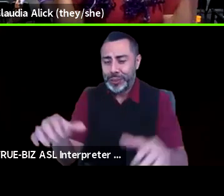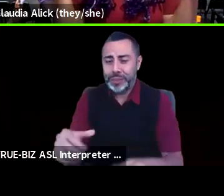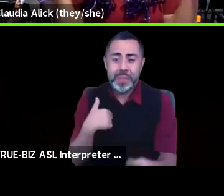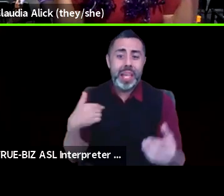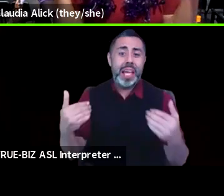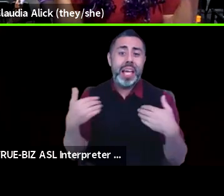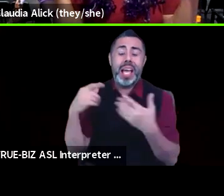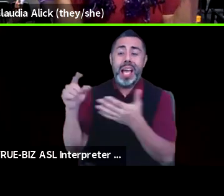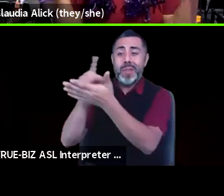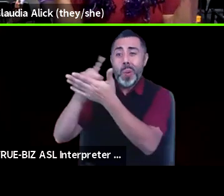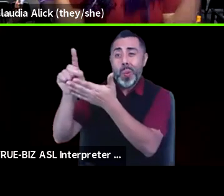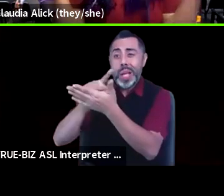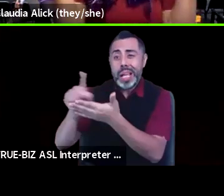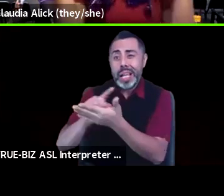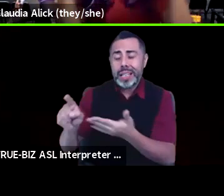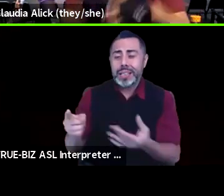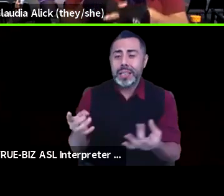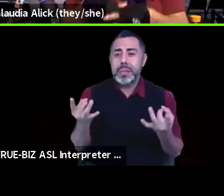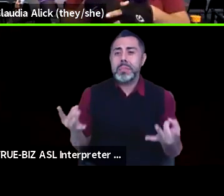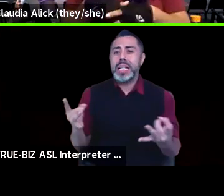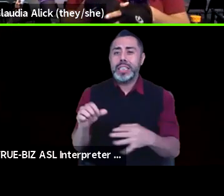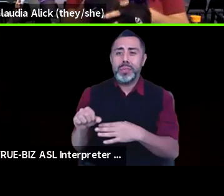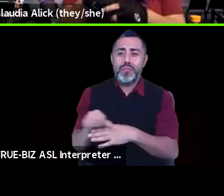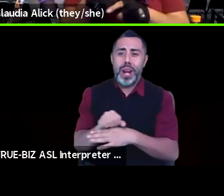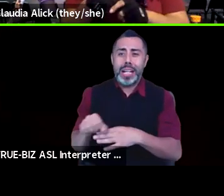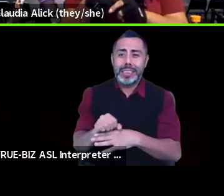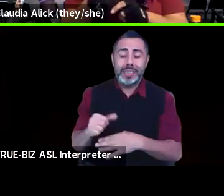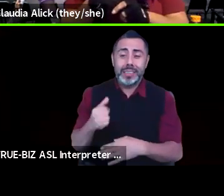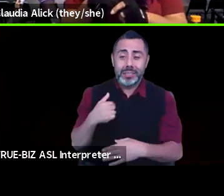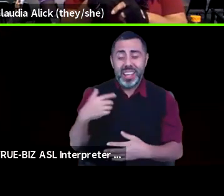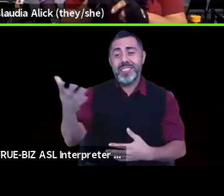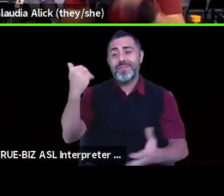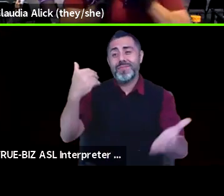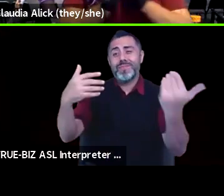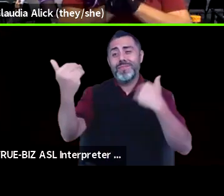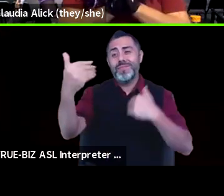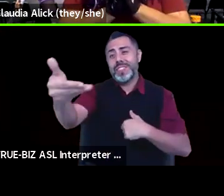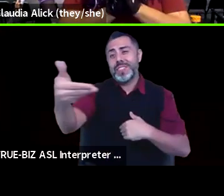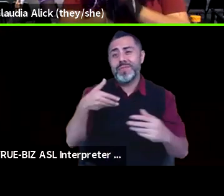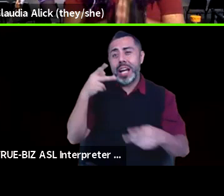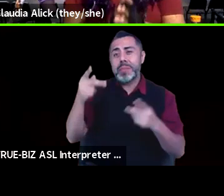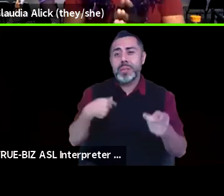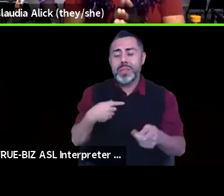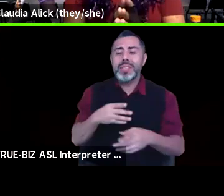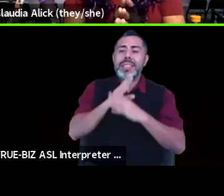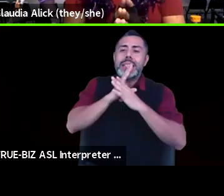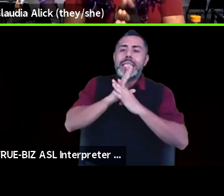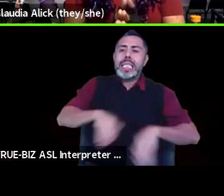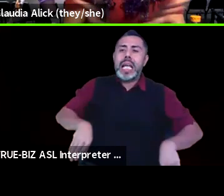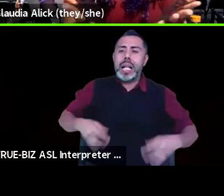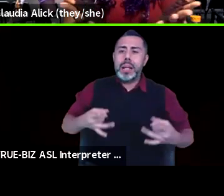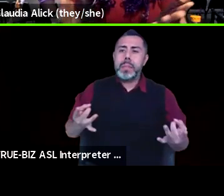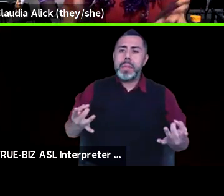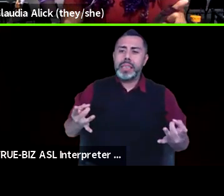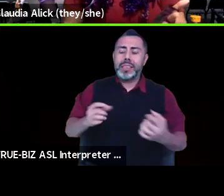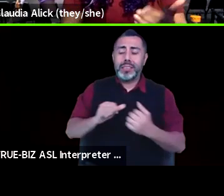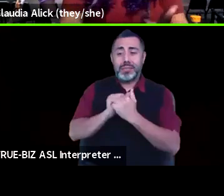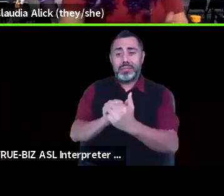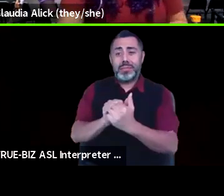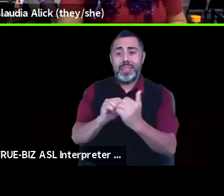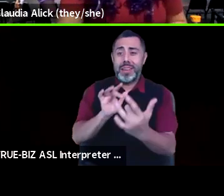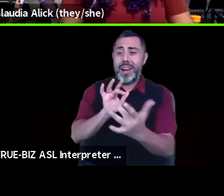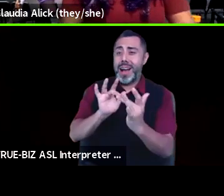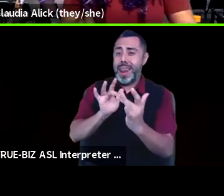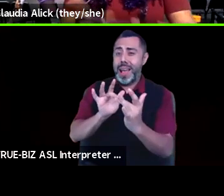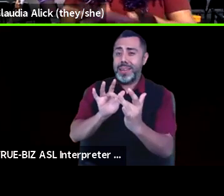weekly meditation practice. And so I've been inviting people to do silent meditations with me online. That's been lovely. And